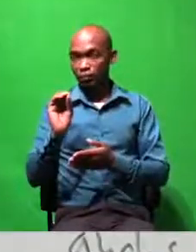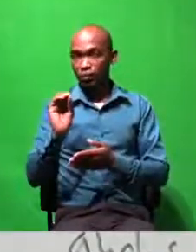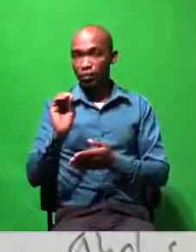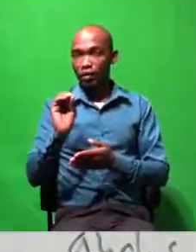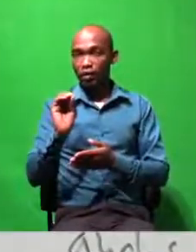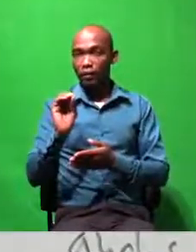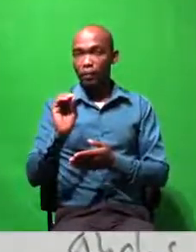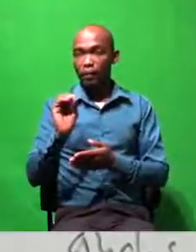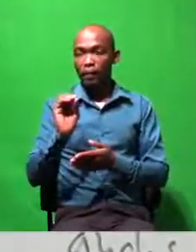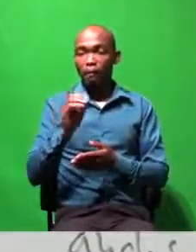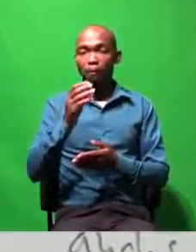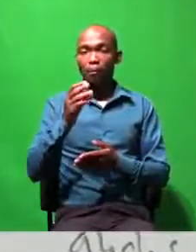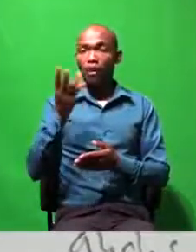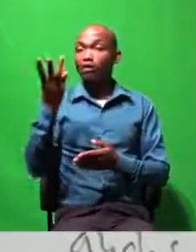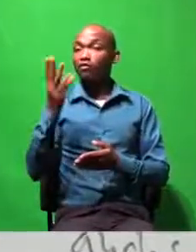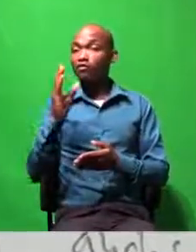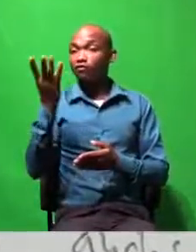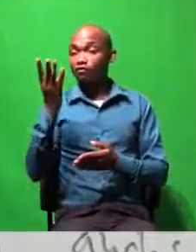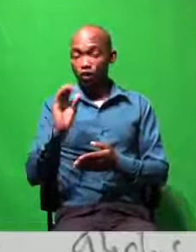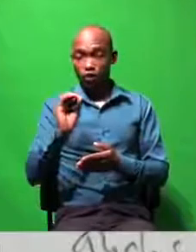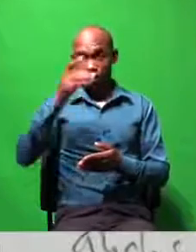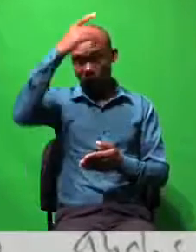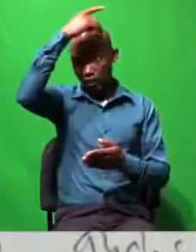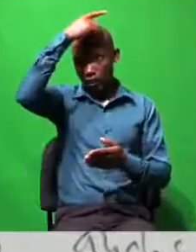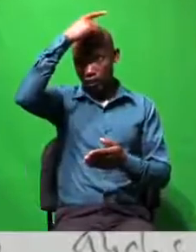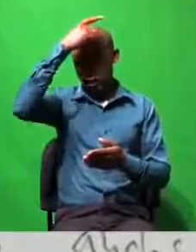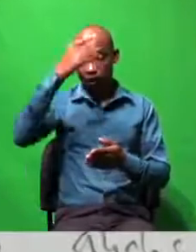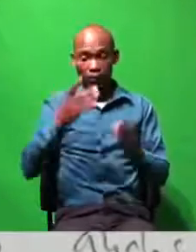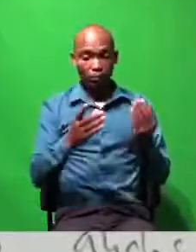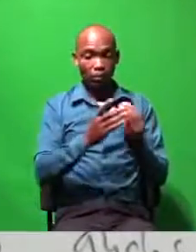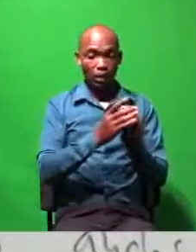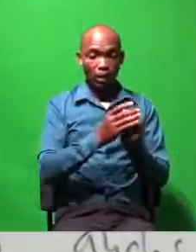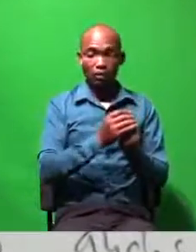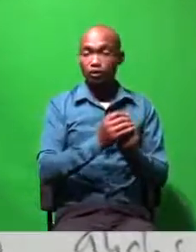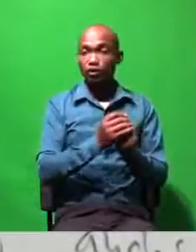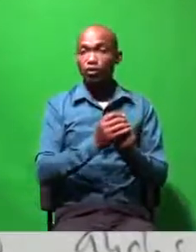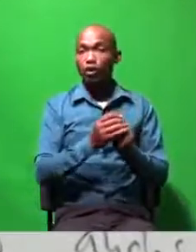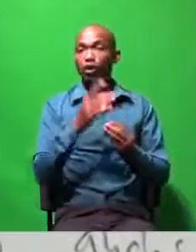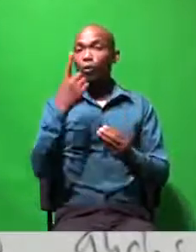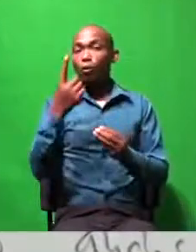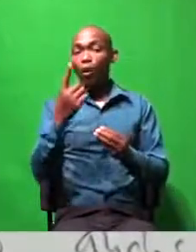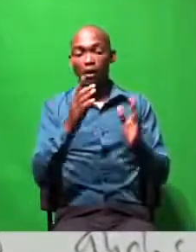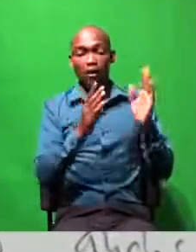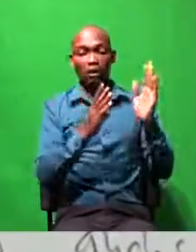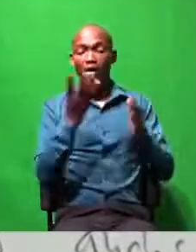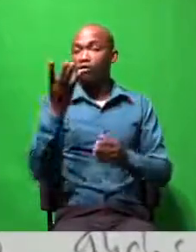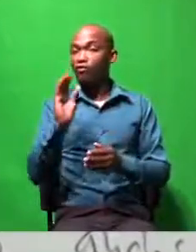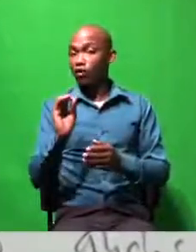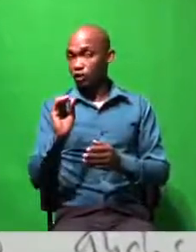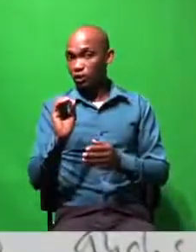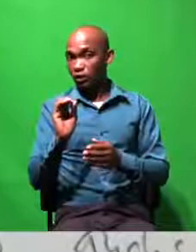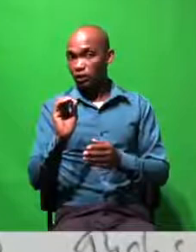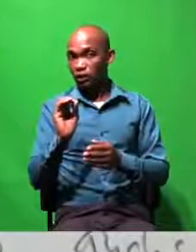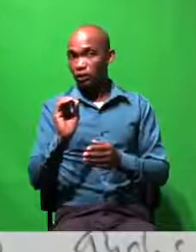40 degrees plus 140 degrees is equal to 180 degrees. So